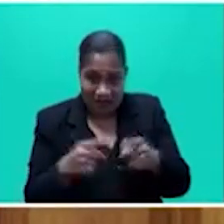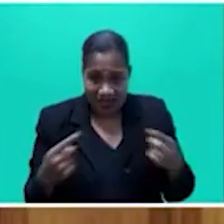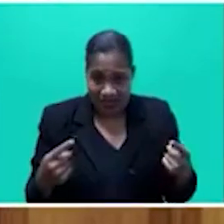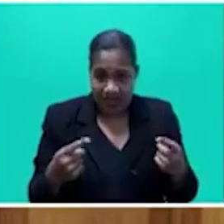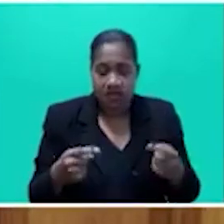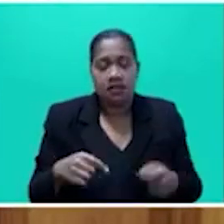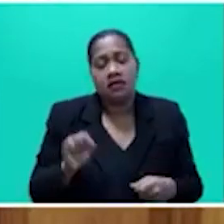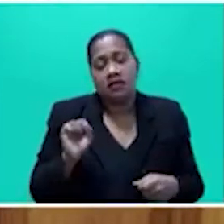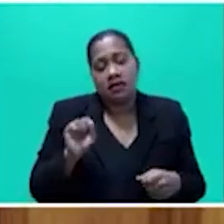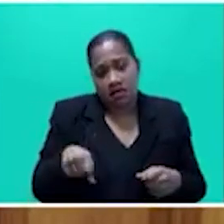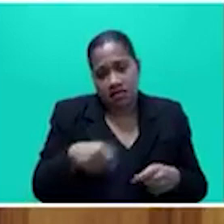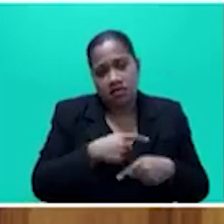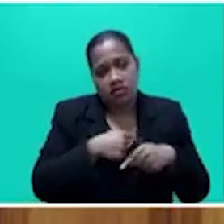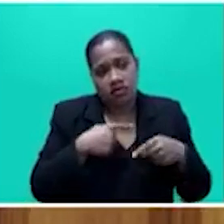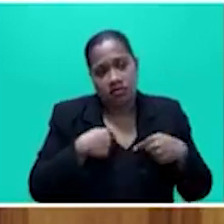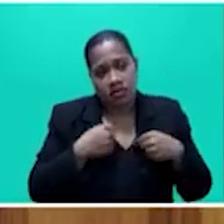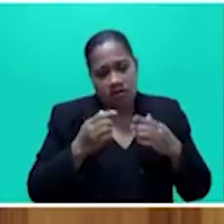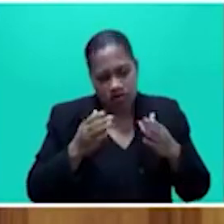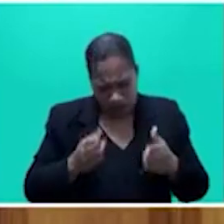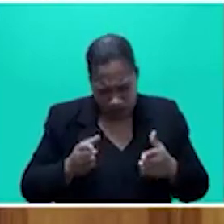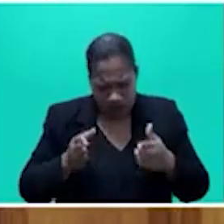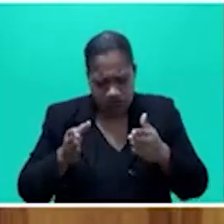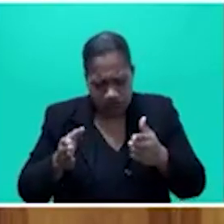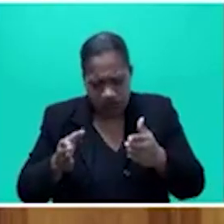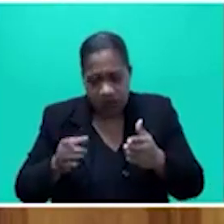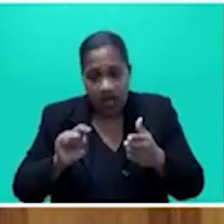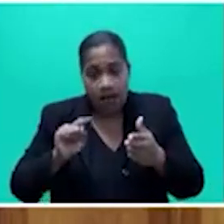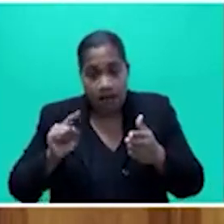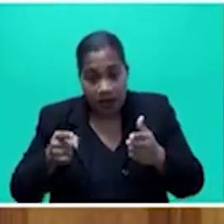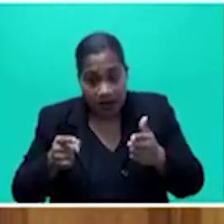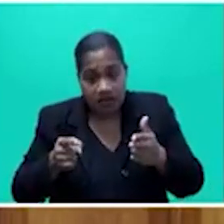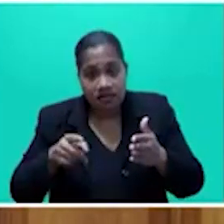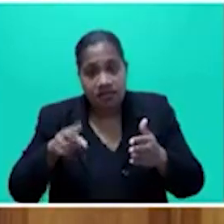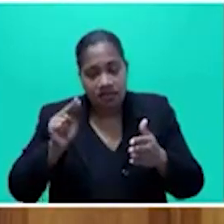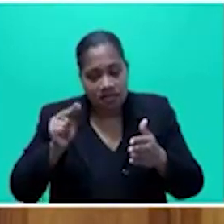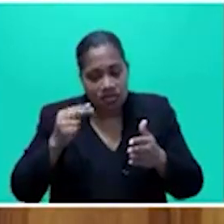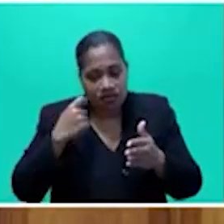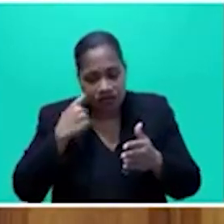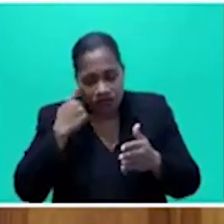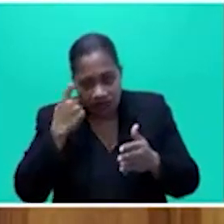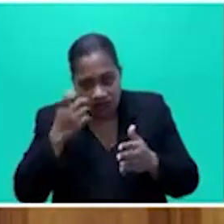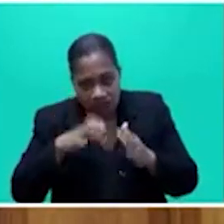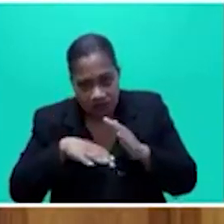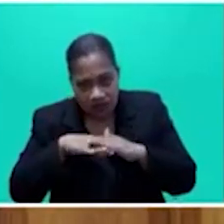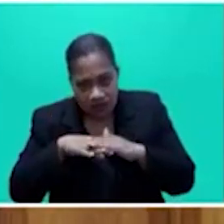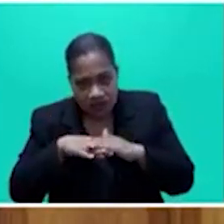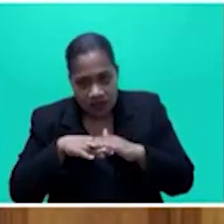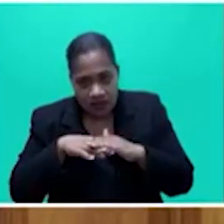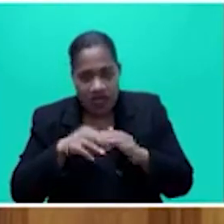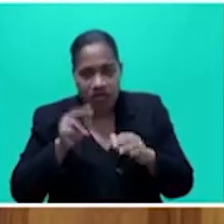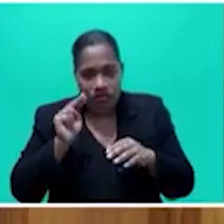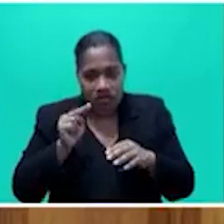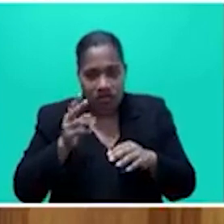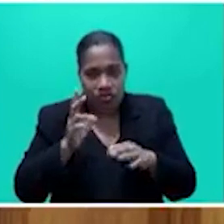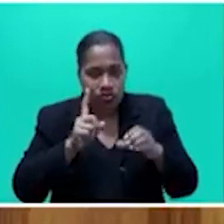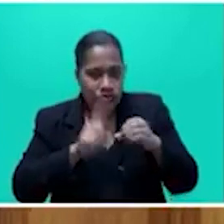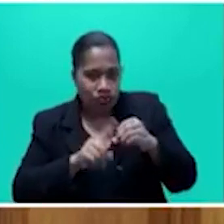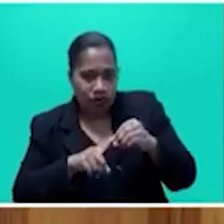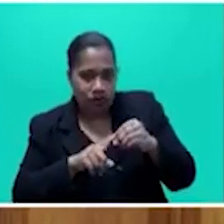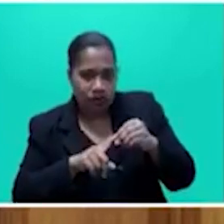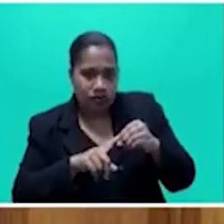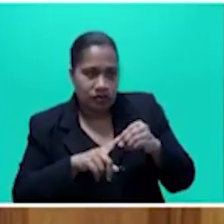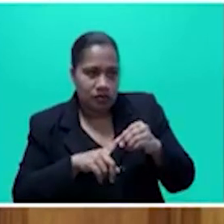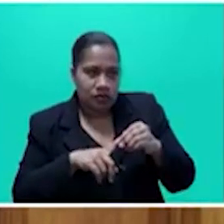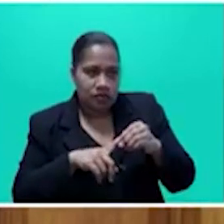we go this way, but you know, we need to caution the government. Need to caution the government